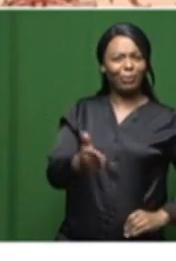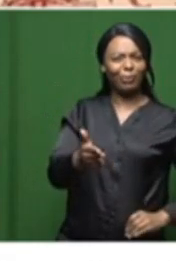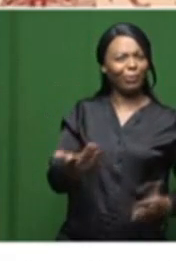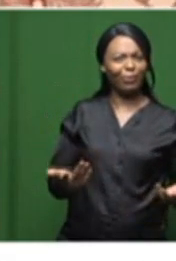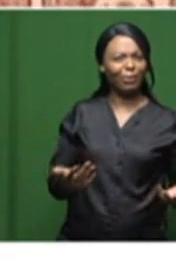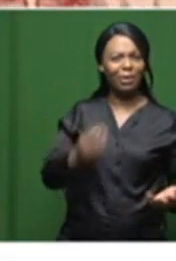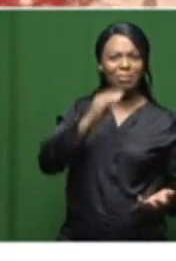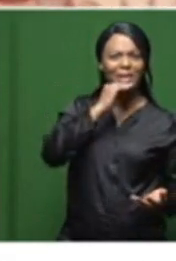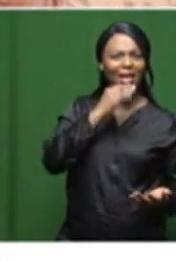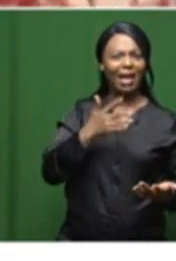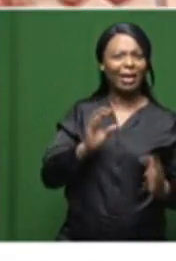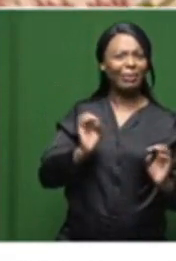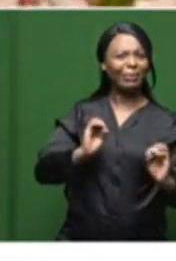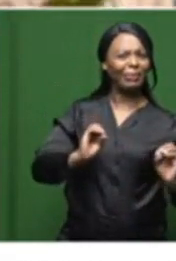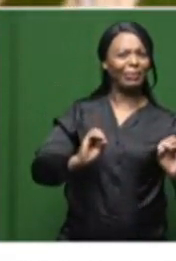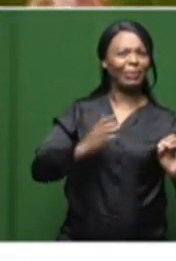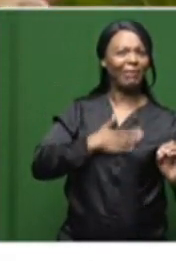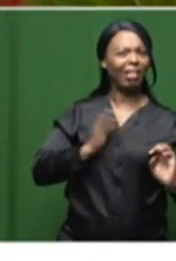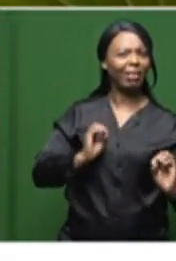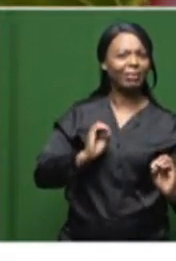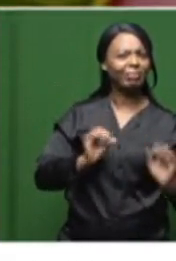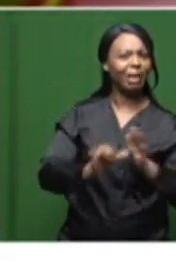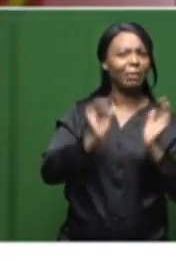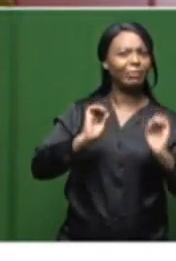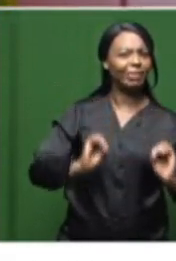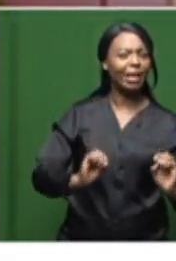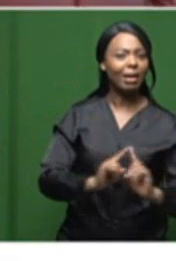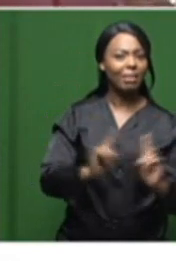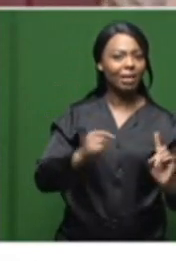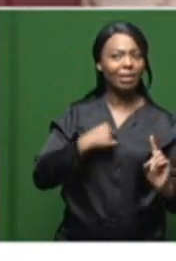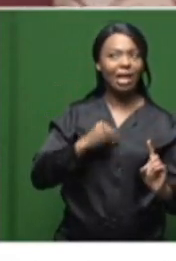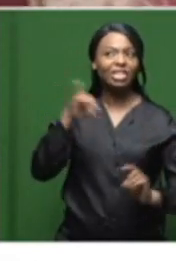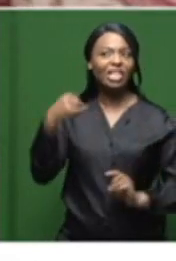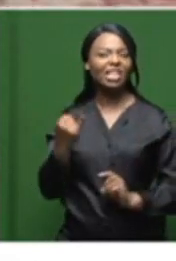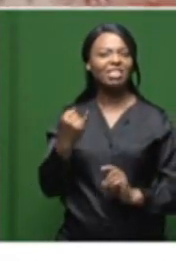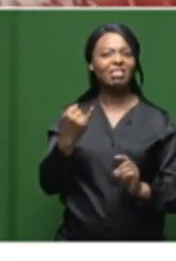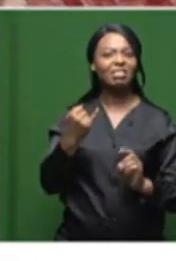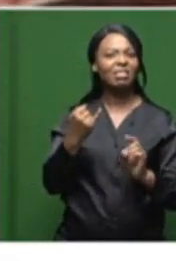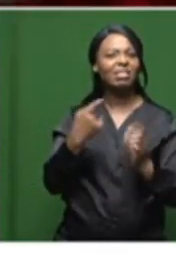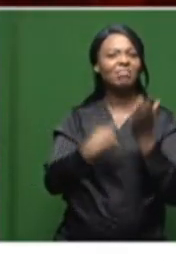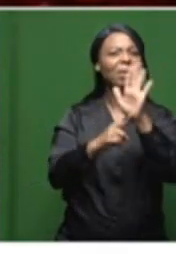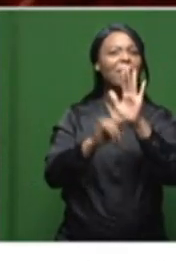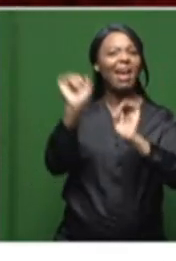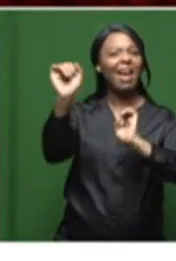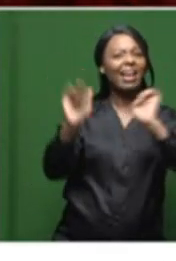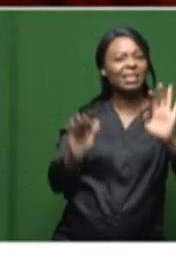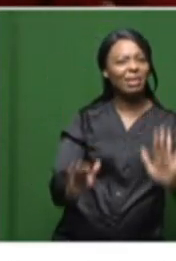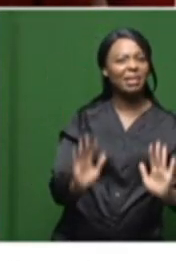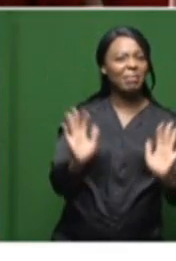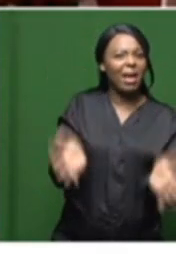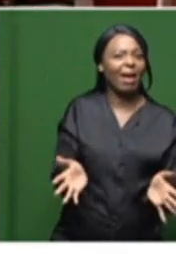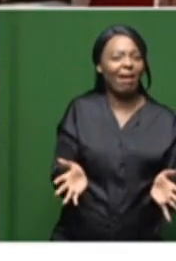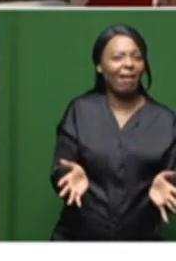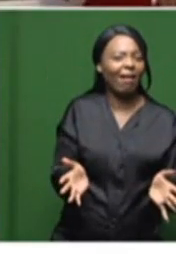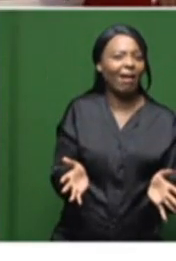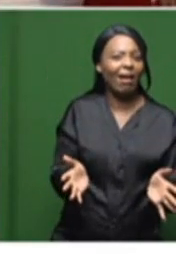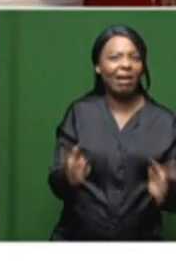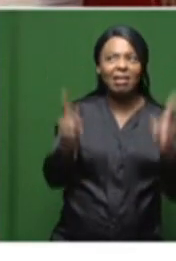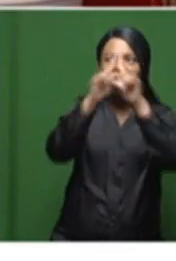was not just an exhibition as we understand, for like an exhibition as